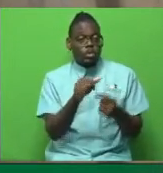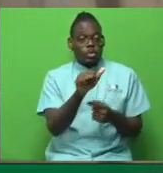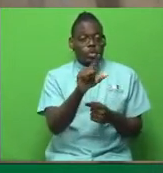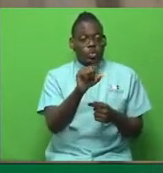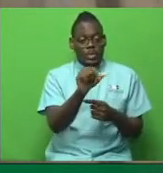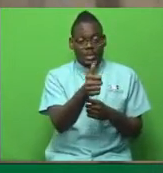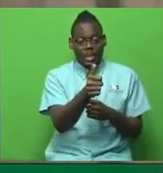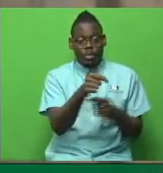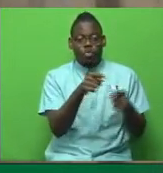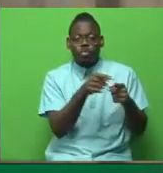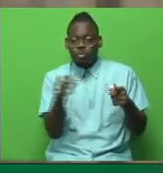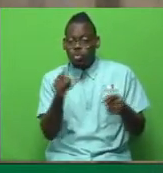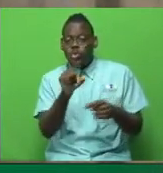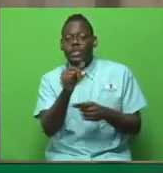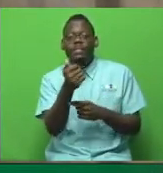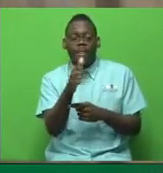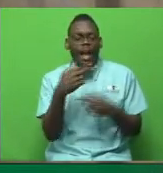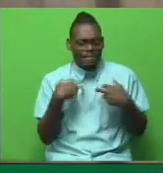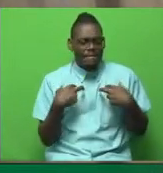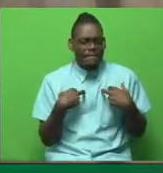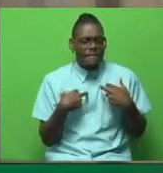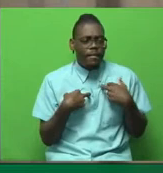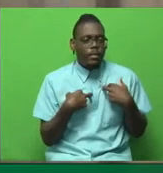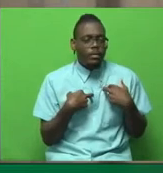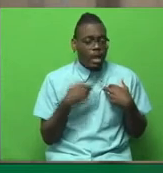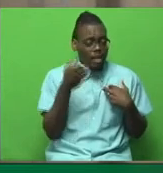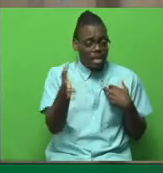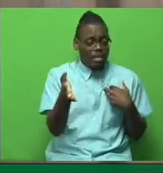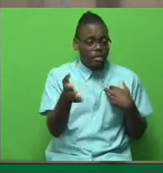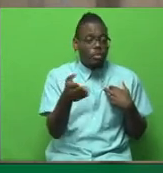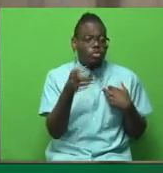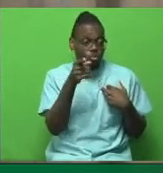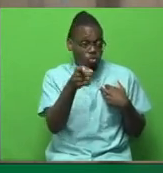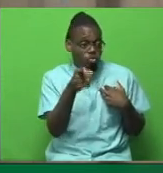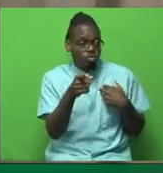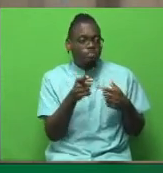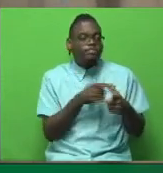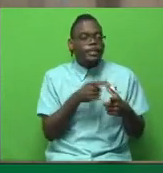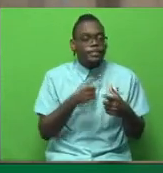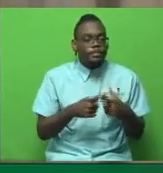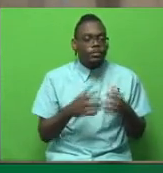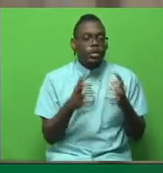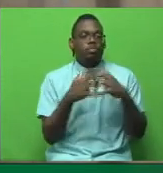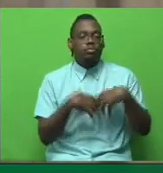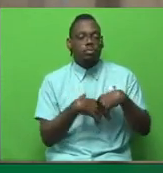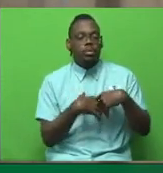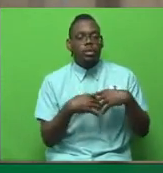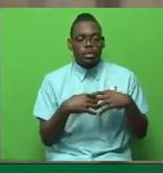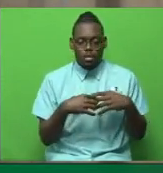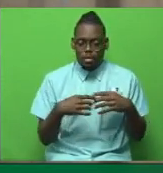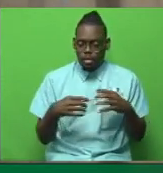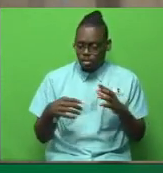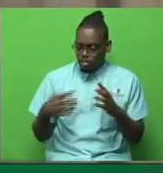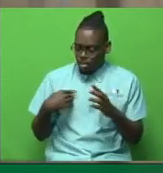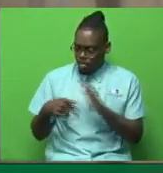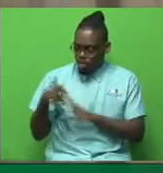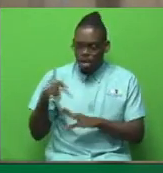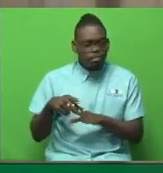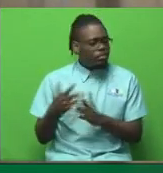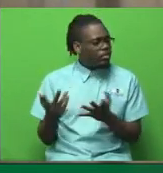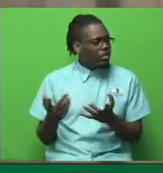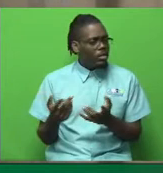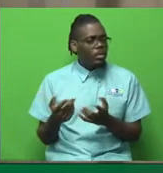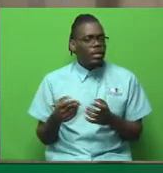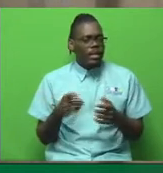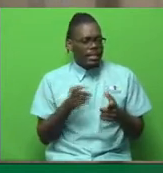the systematic dismantling of programs that you are now announcing as new they exist in the Ministry of Education so it's just simple matter